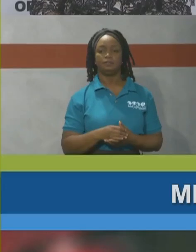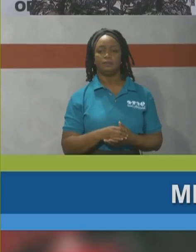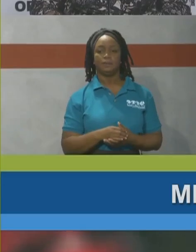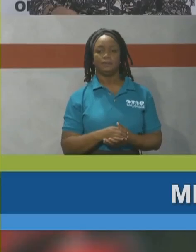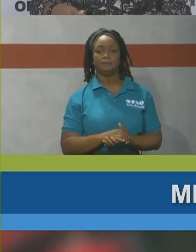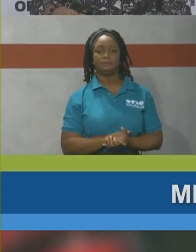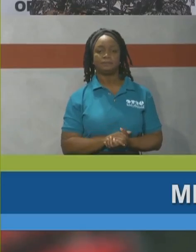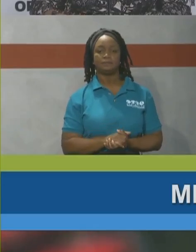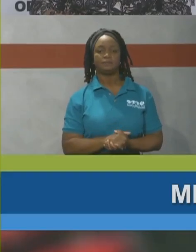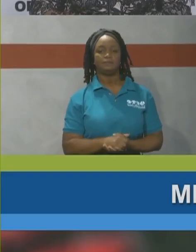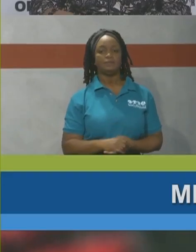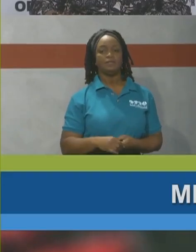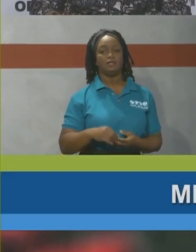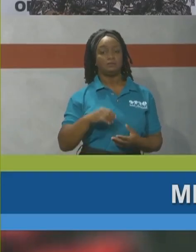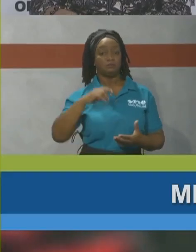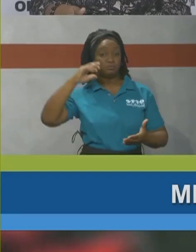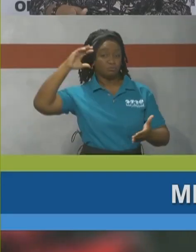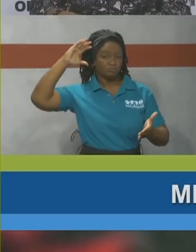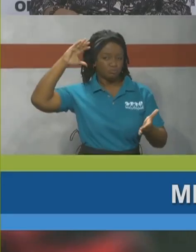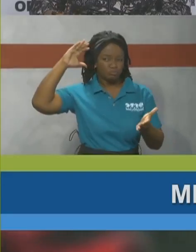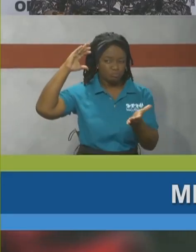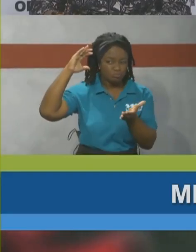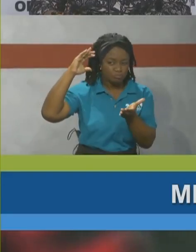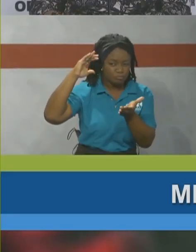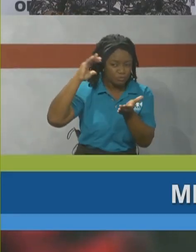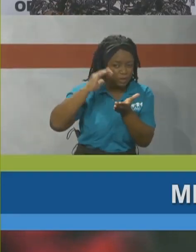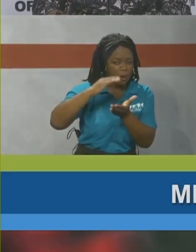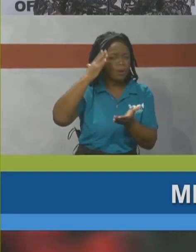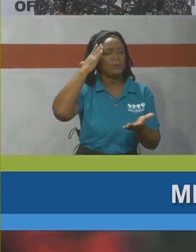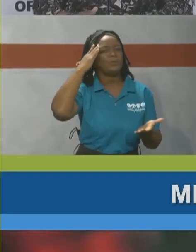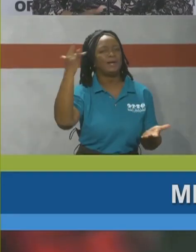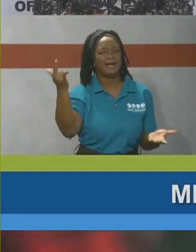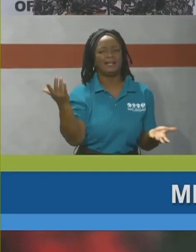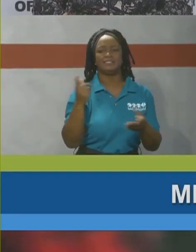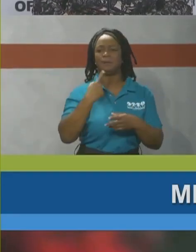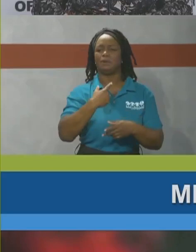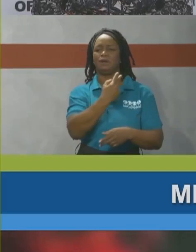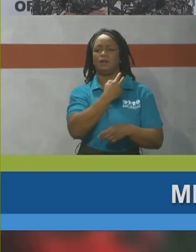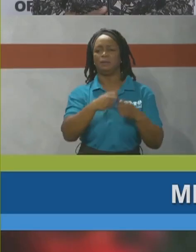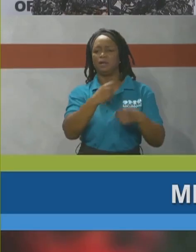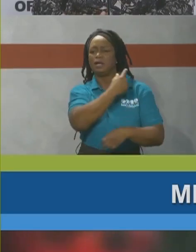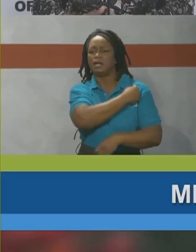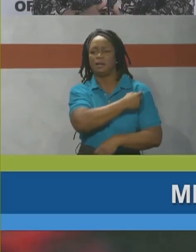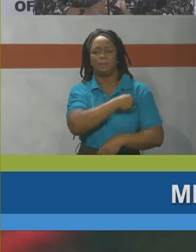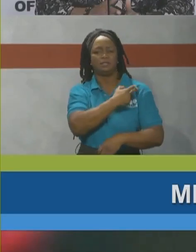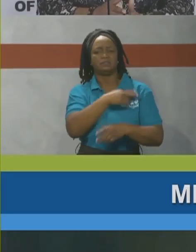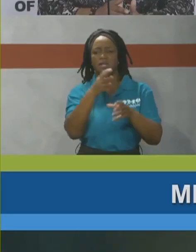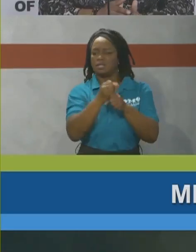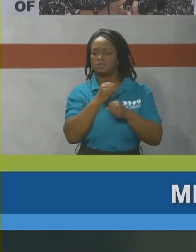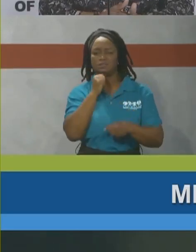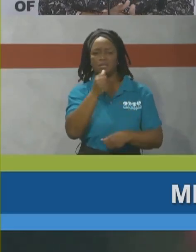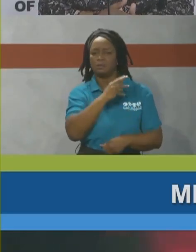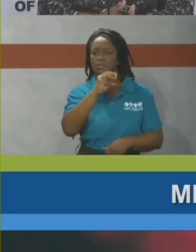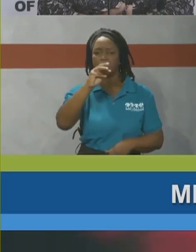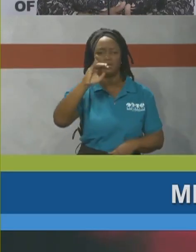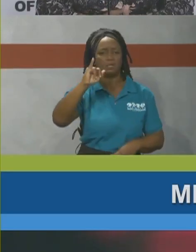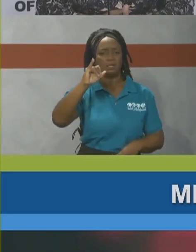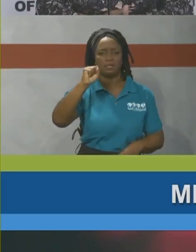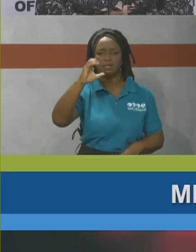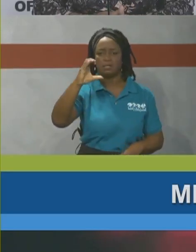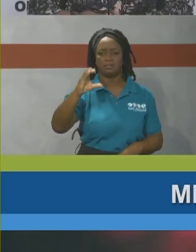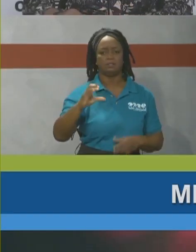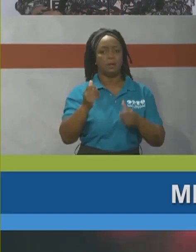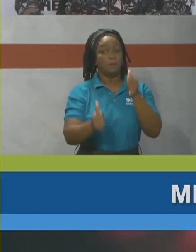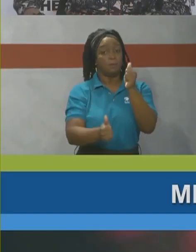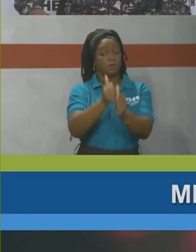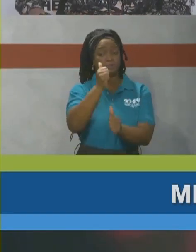drastic and significant effect on MIS-C per se. So the most of the MIS-C cases have been on the age group less than